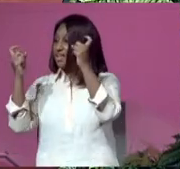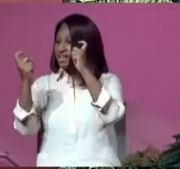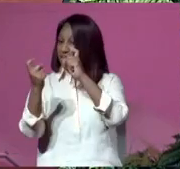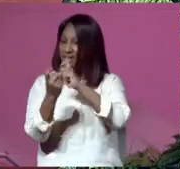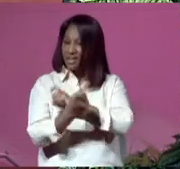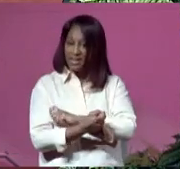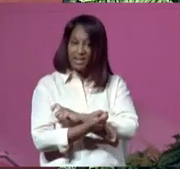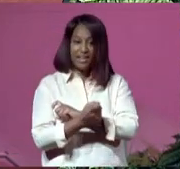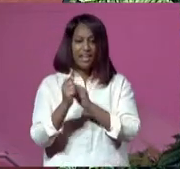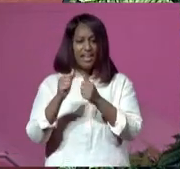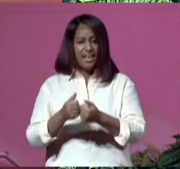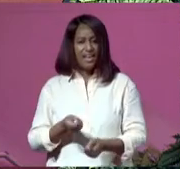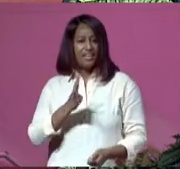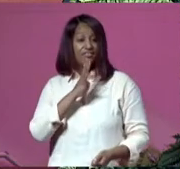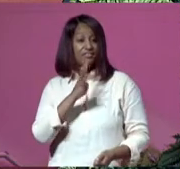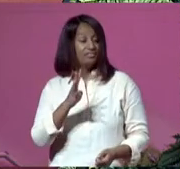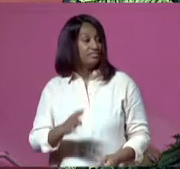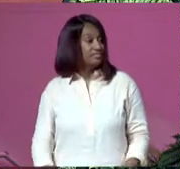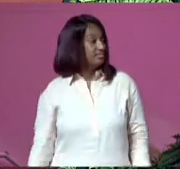your conversation.